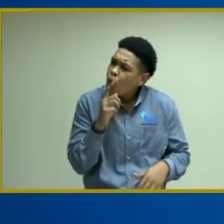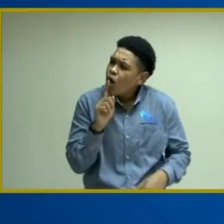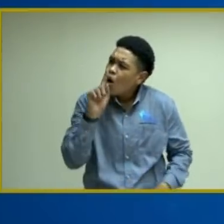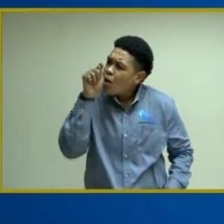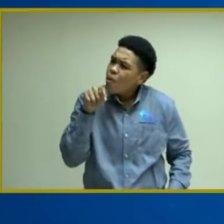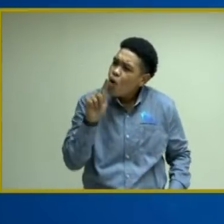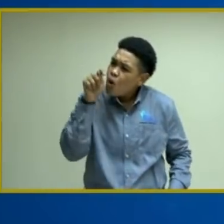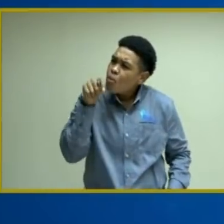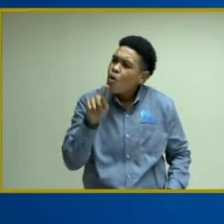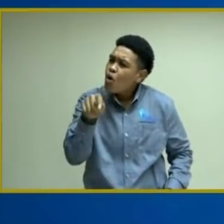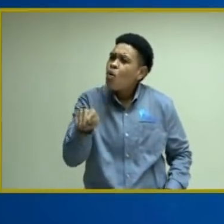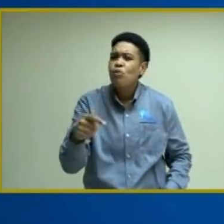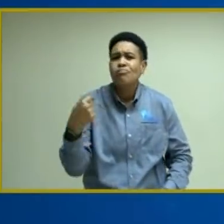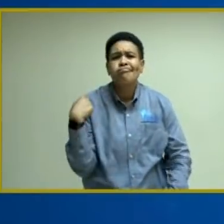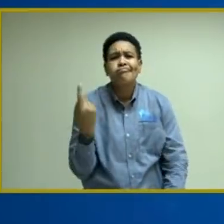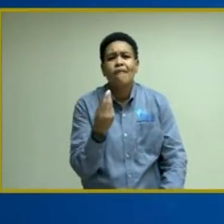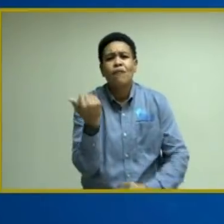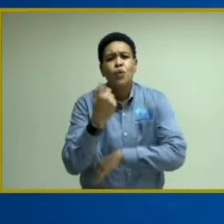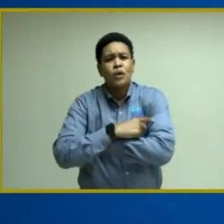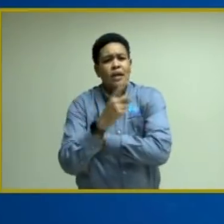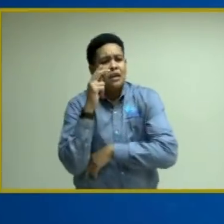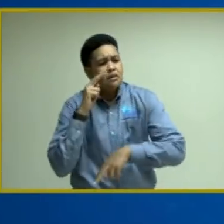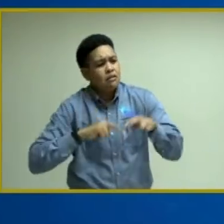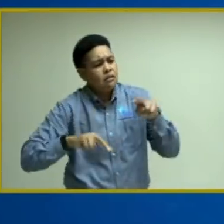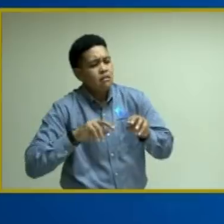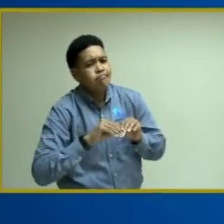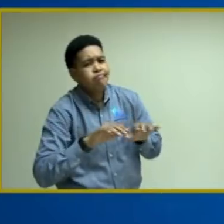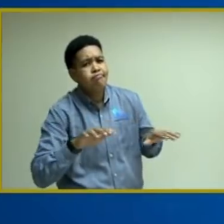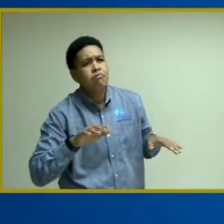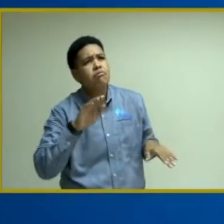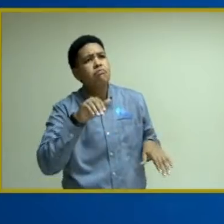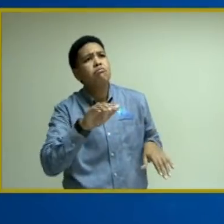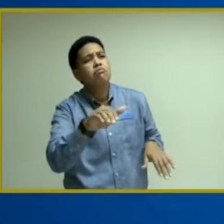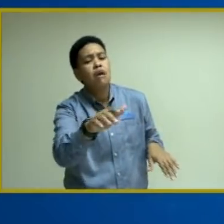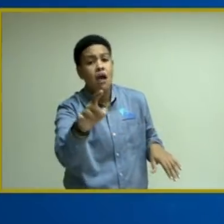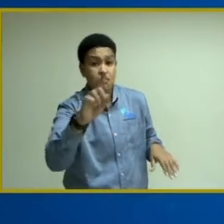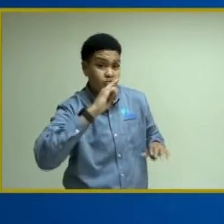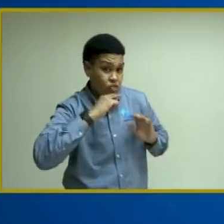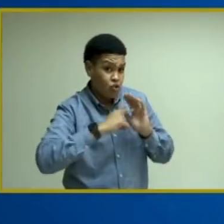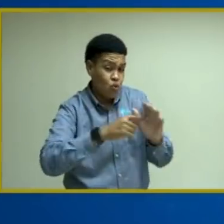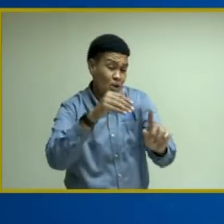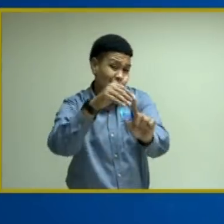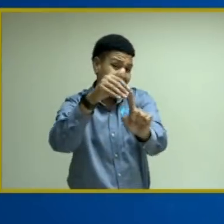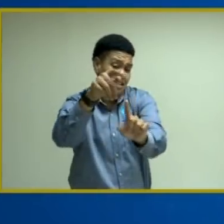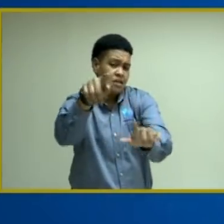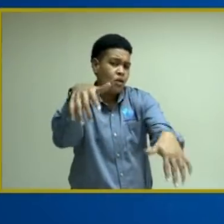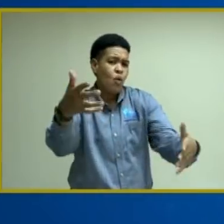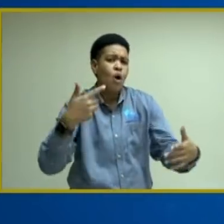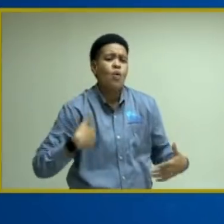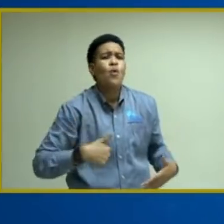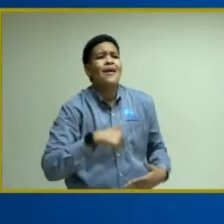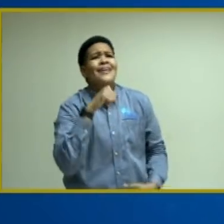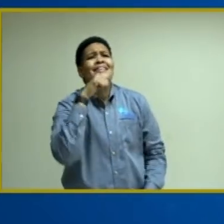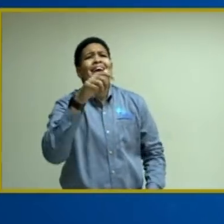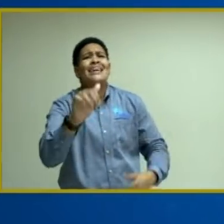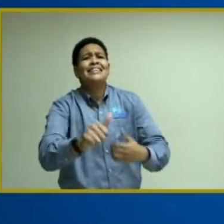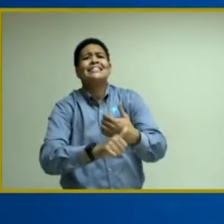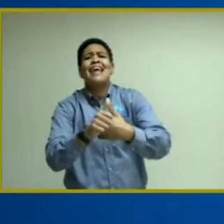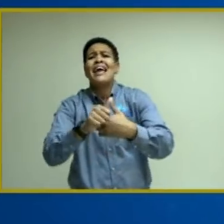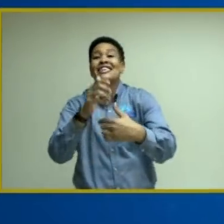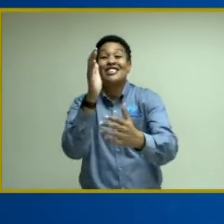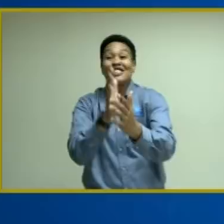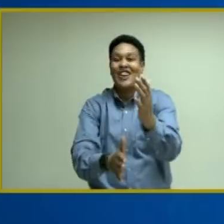down over the last couple of days. This is a stark reminder to us that we're not out of the danger